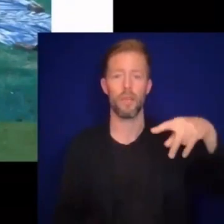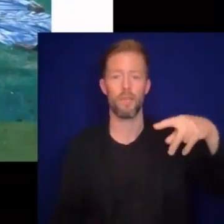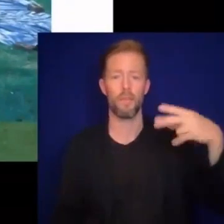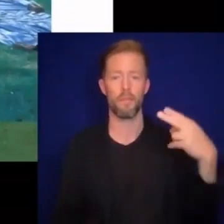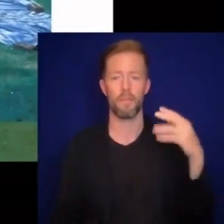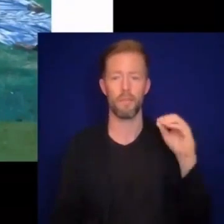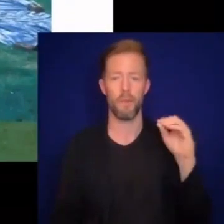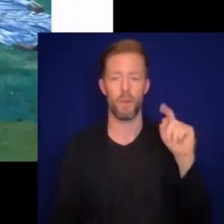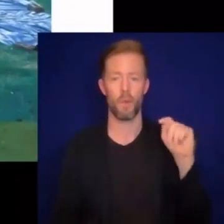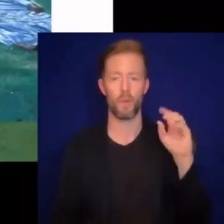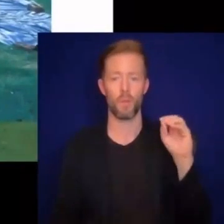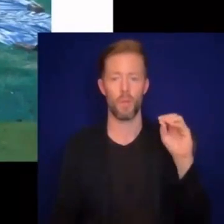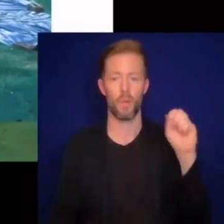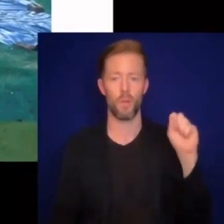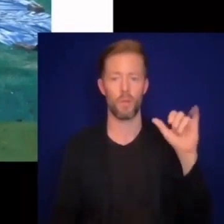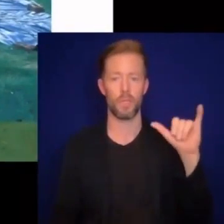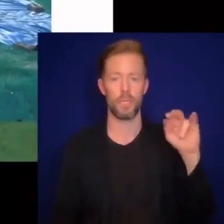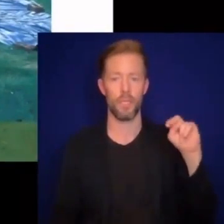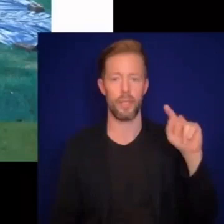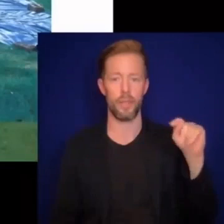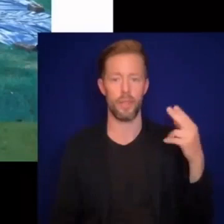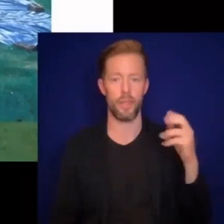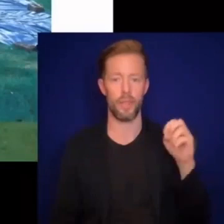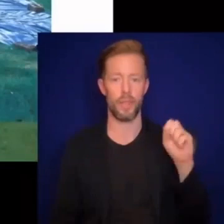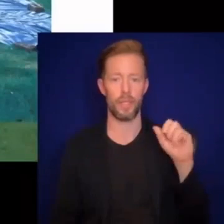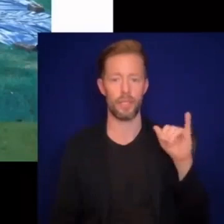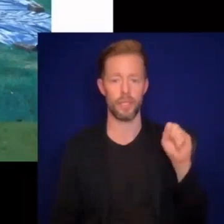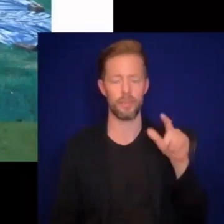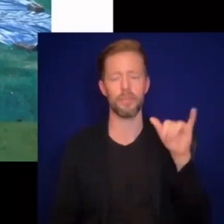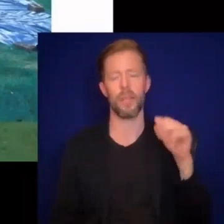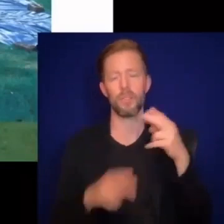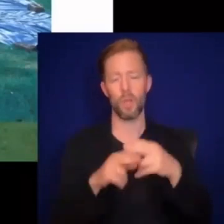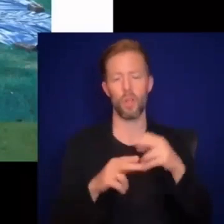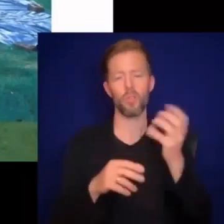like photosynthesis? This is called the grass